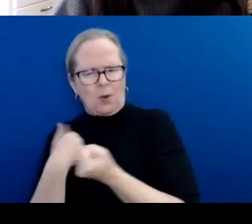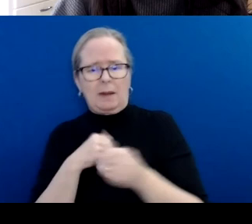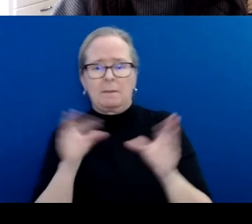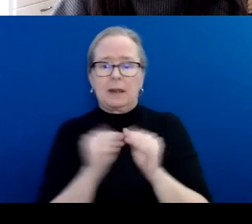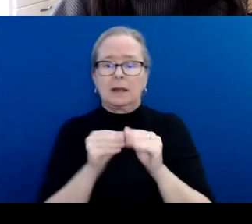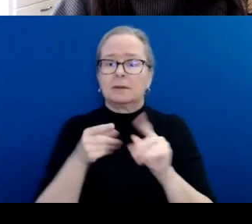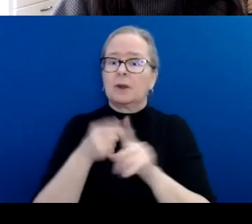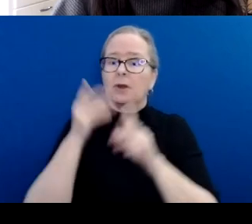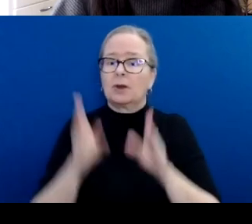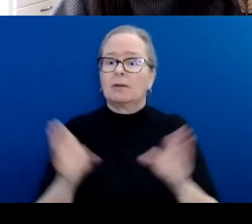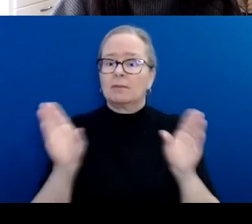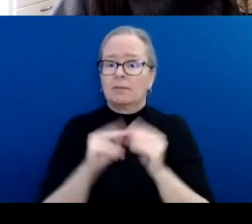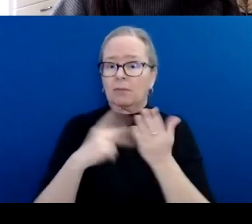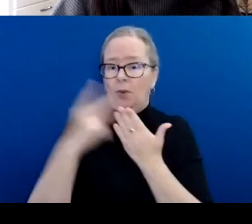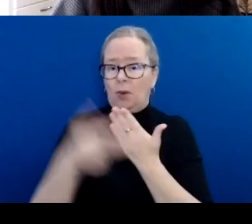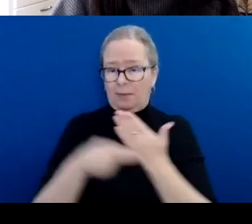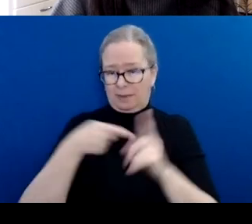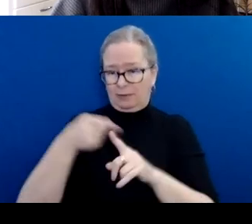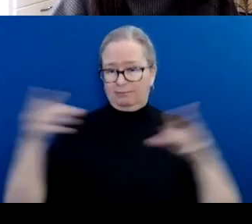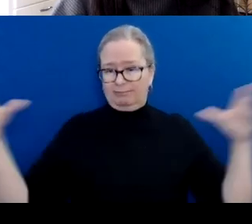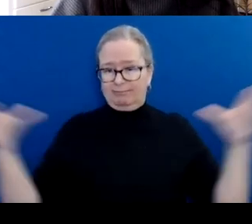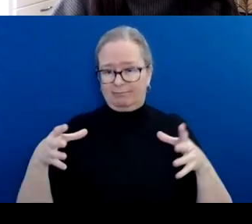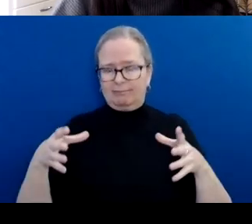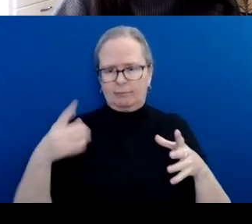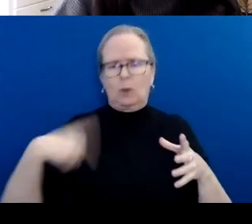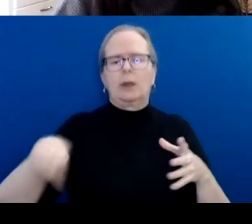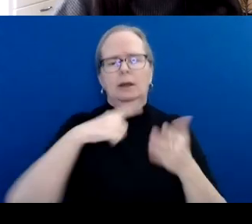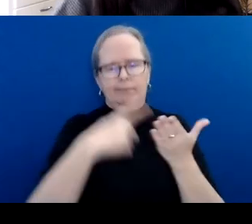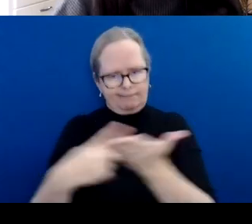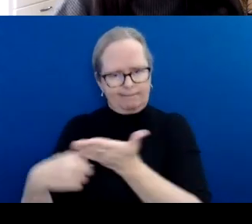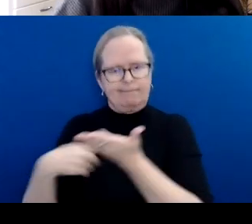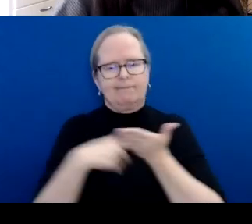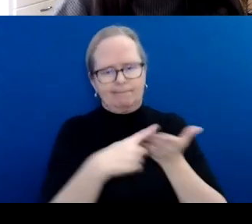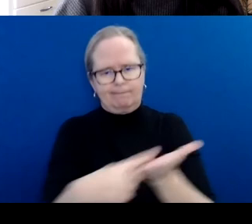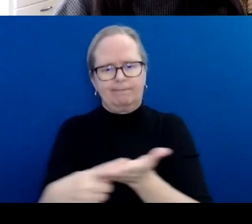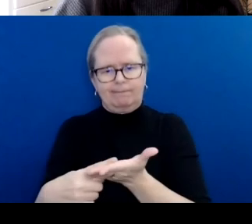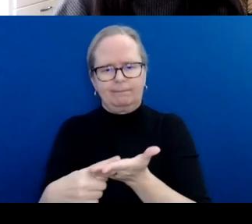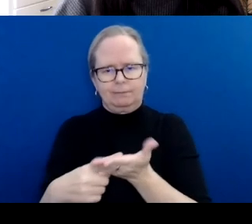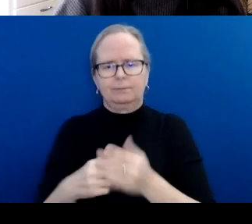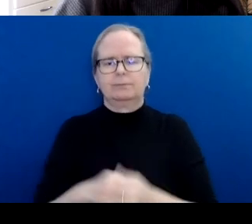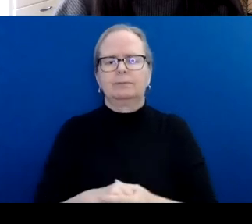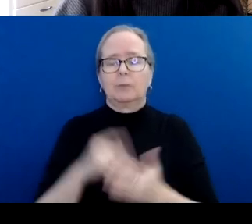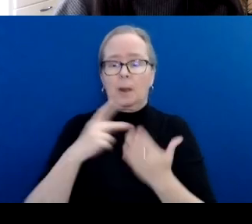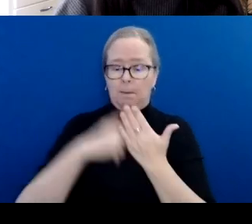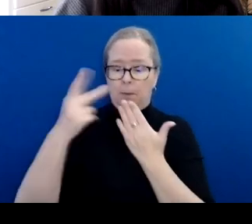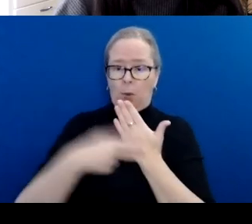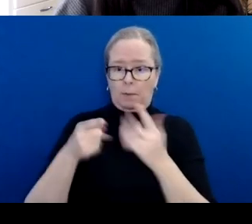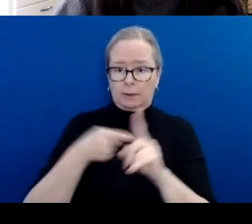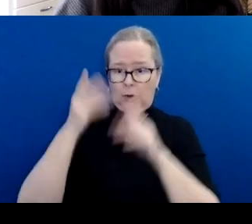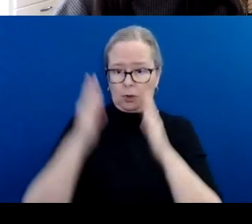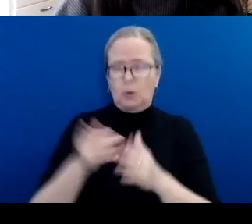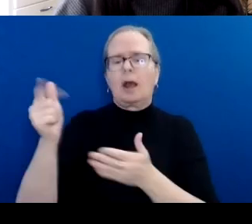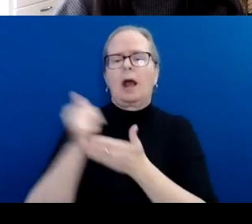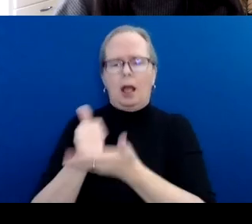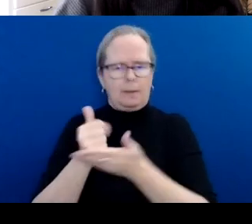The program specialist is responsible for facilitating these discussions and ensuring that the conversations